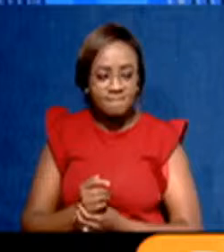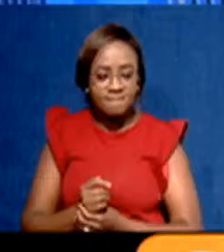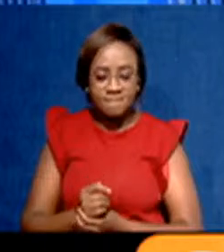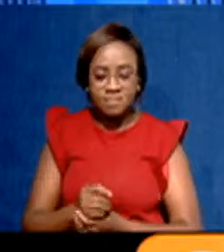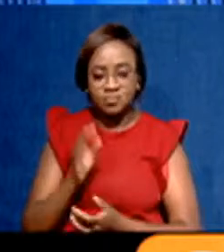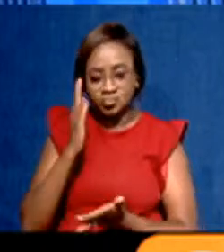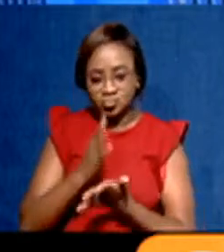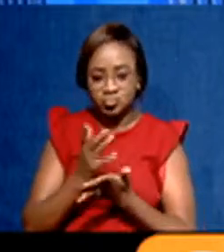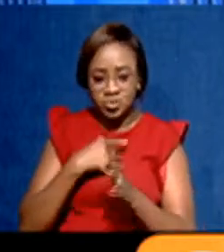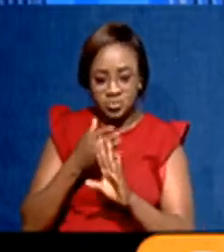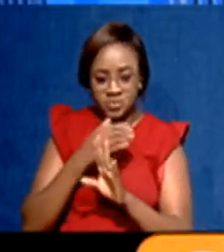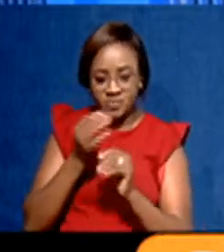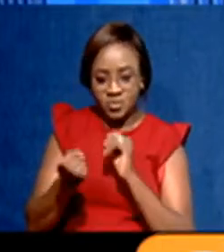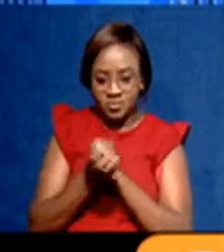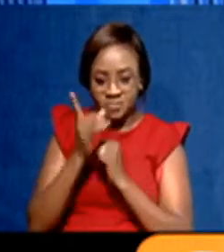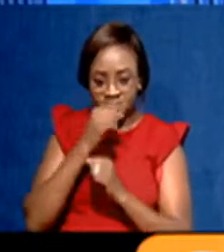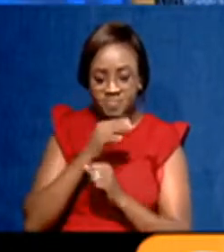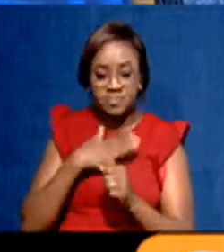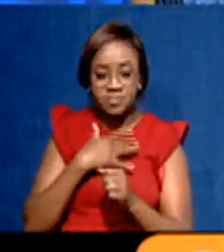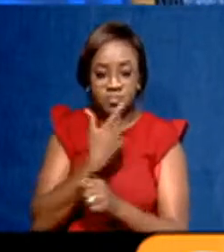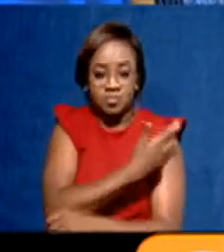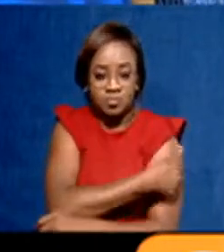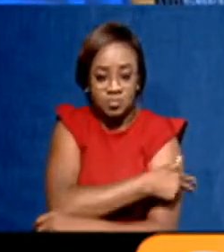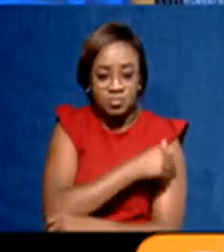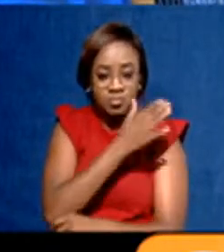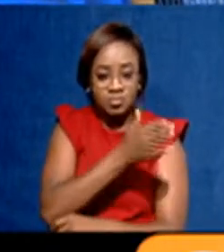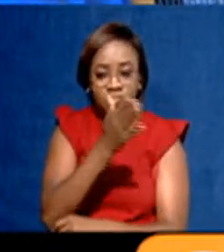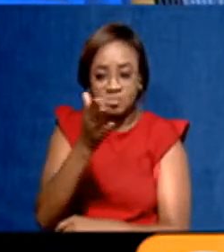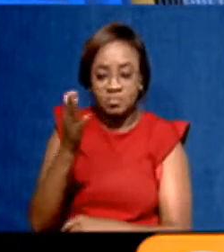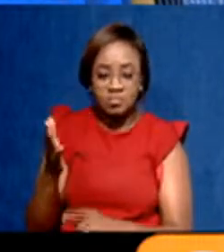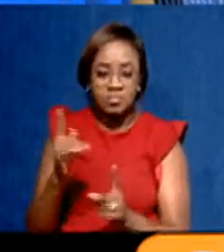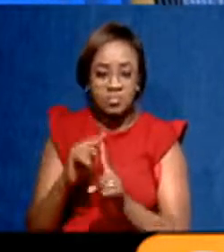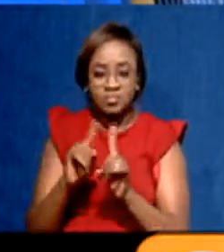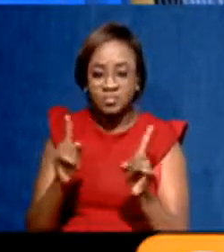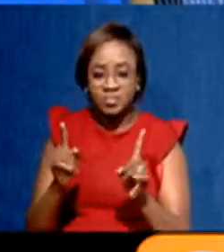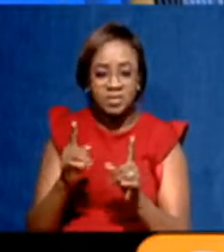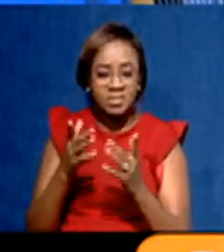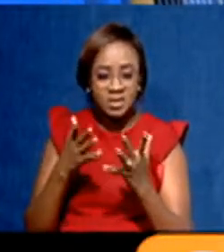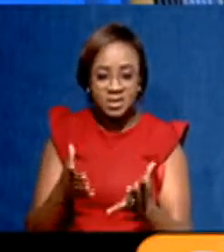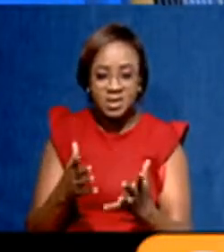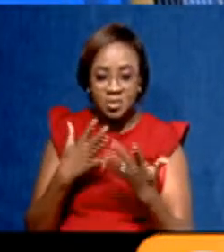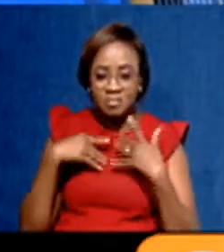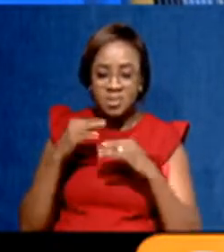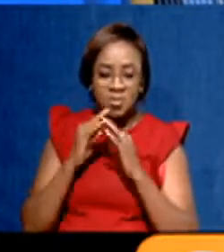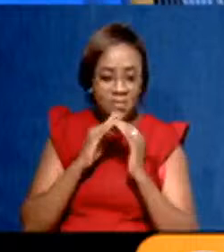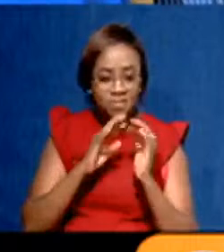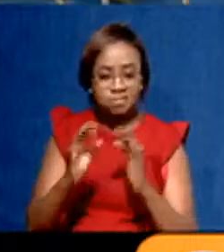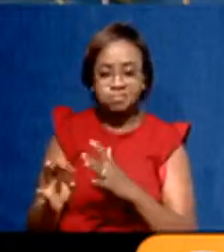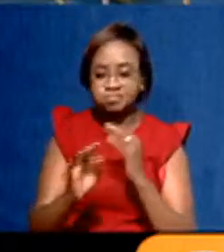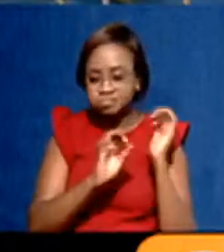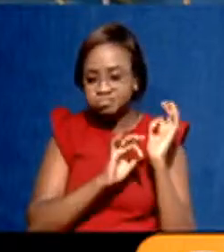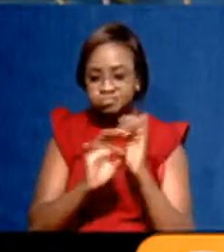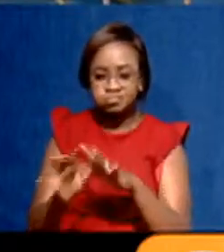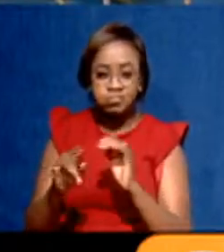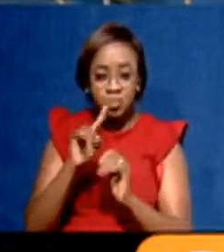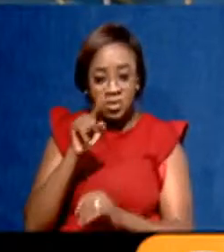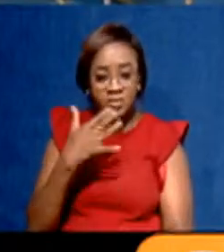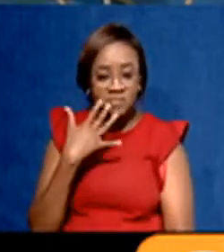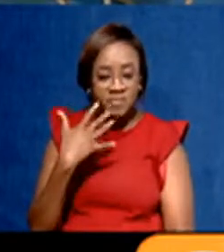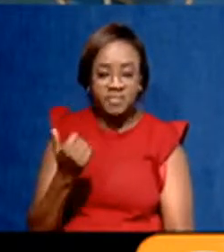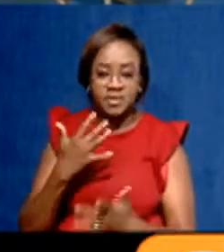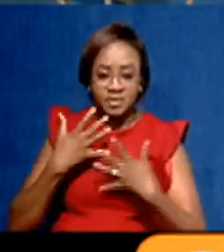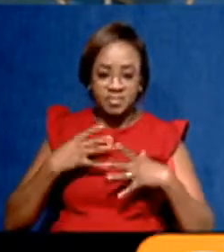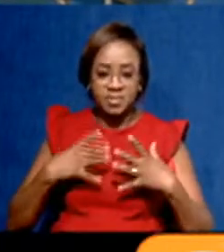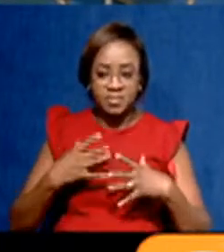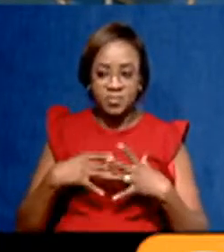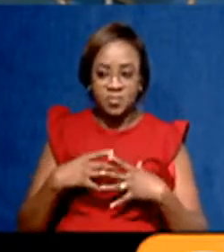challenges. Our facilities are now very overstretched. Murang'a is seeing 1,500 patients per